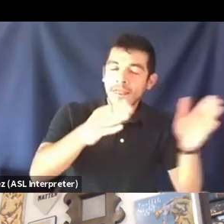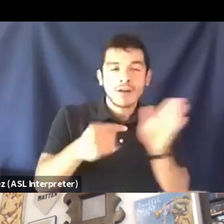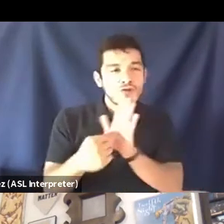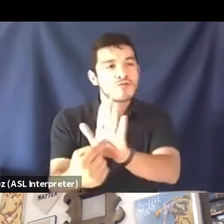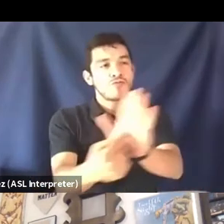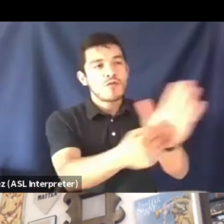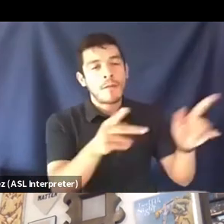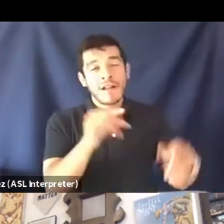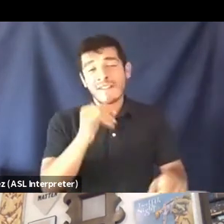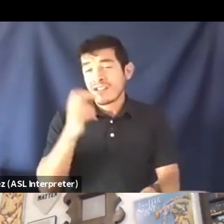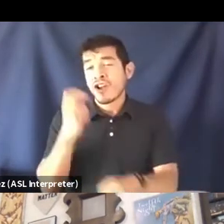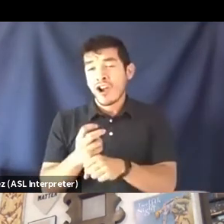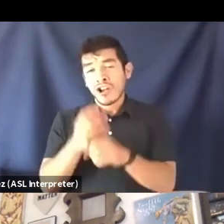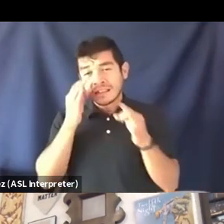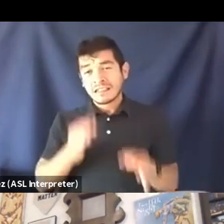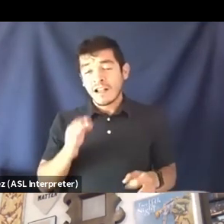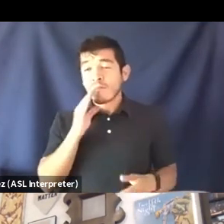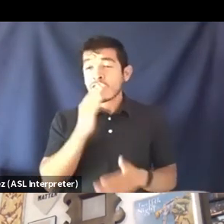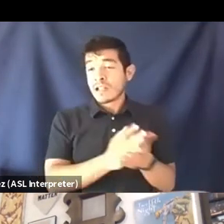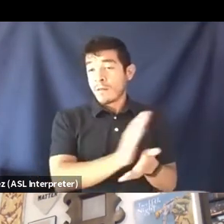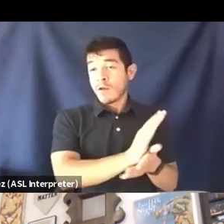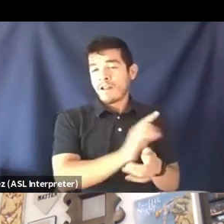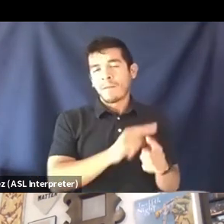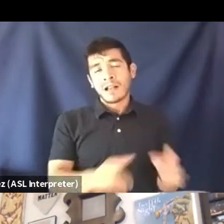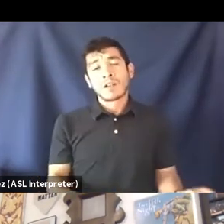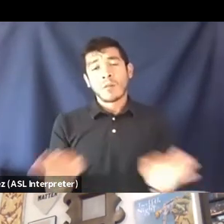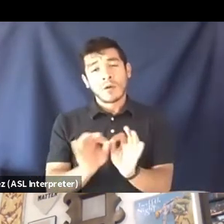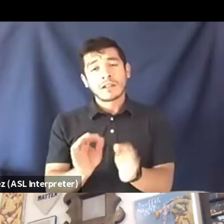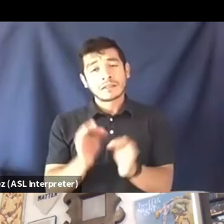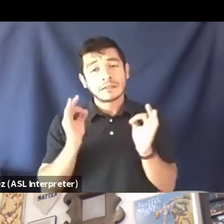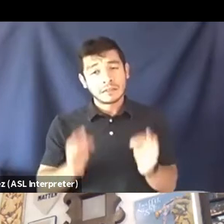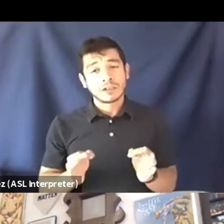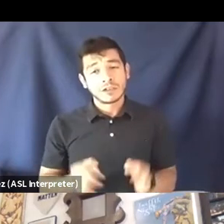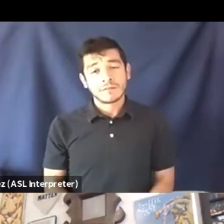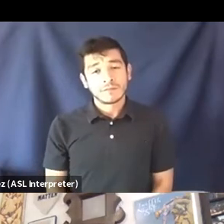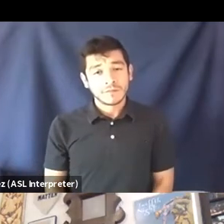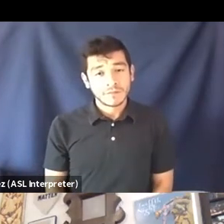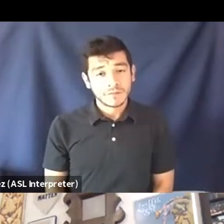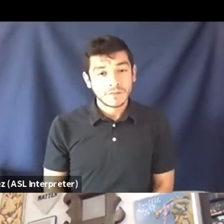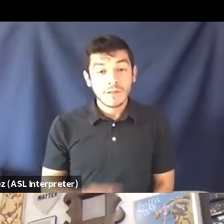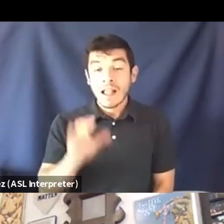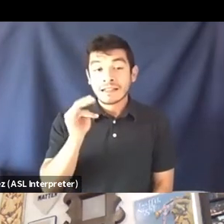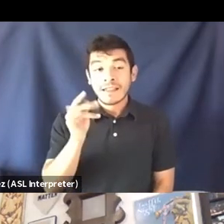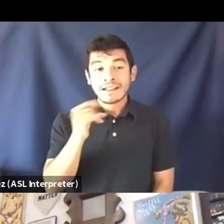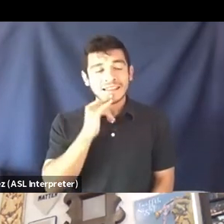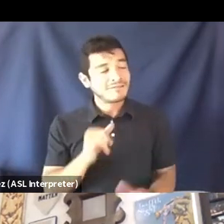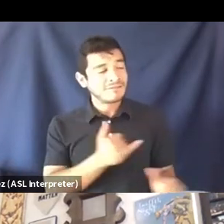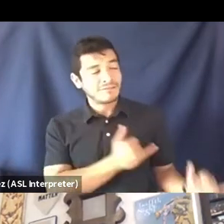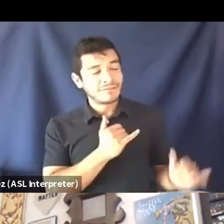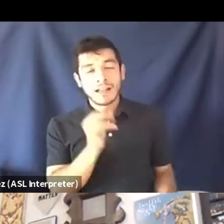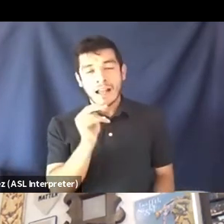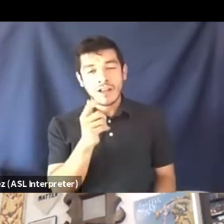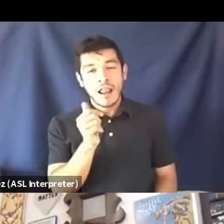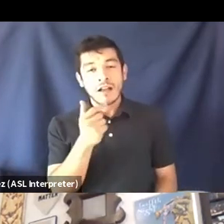hard decision for some people to make, but it's an important decision. You know, along the lines of what Angela just said, I think it was